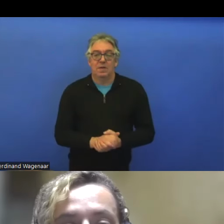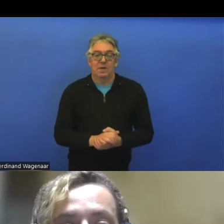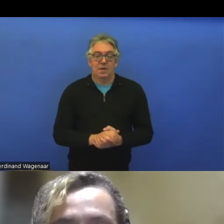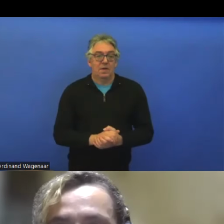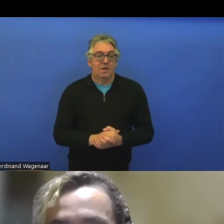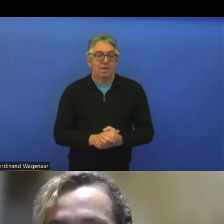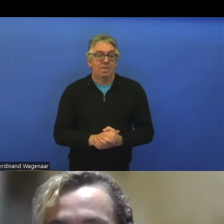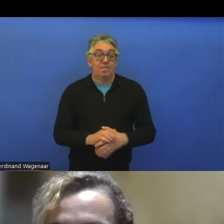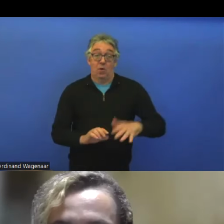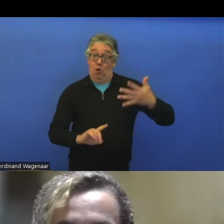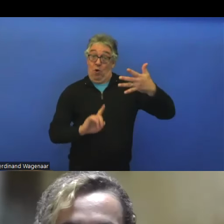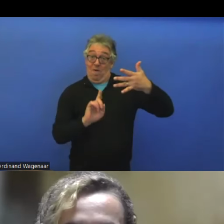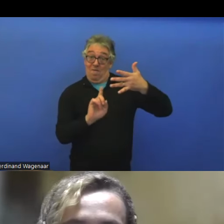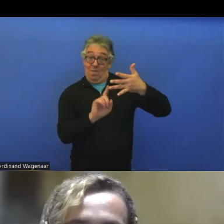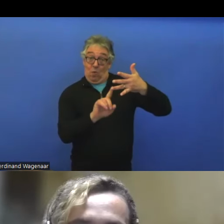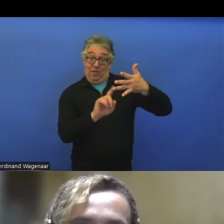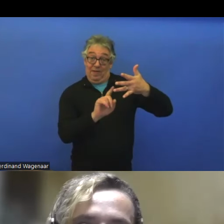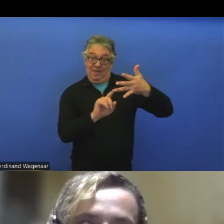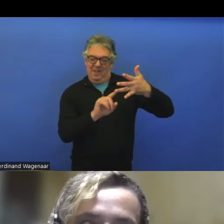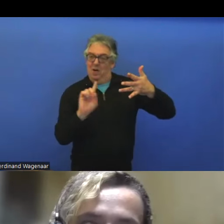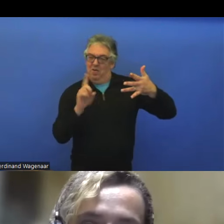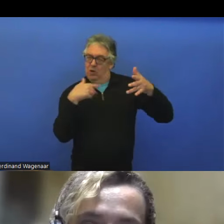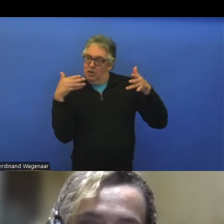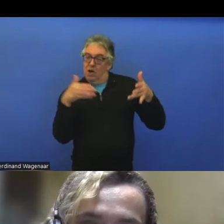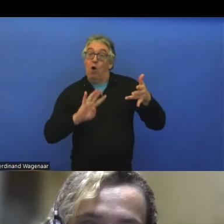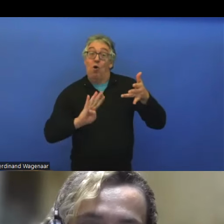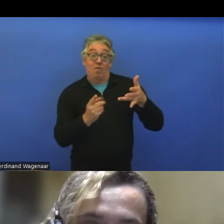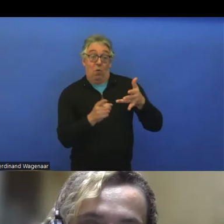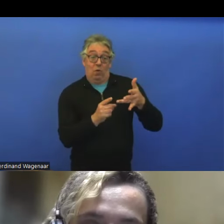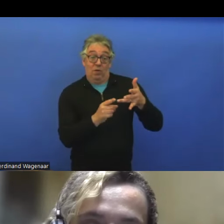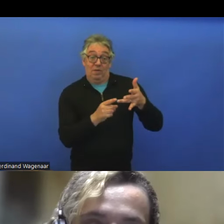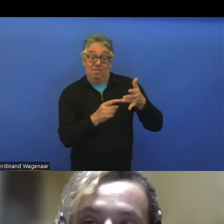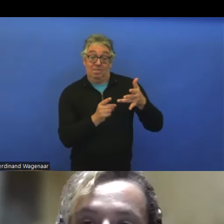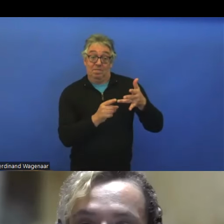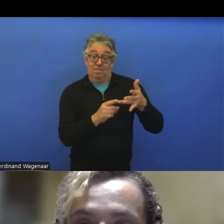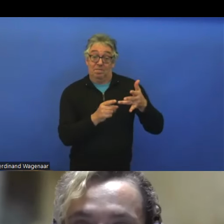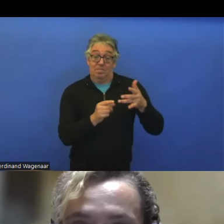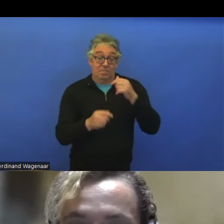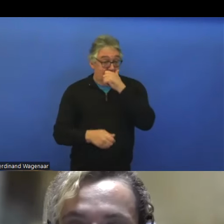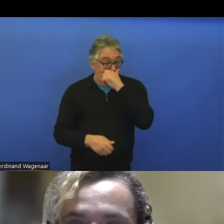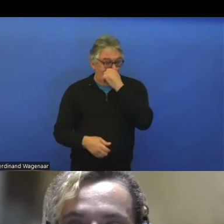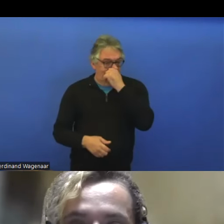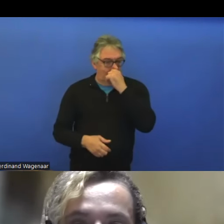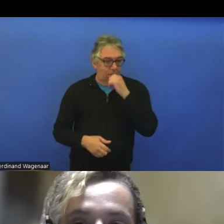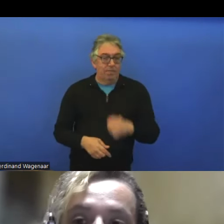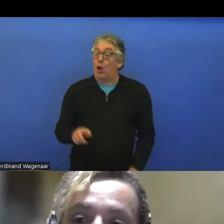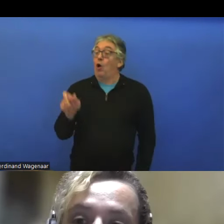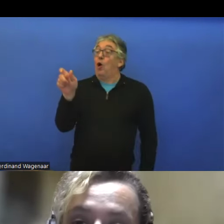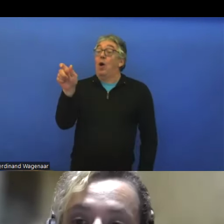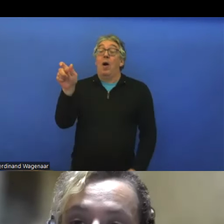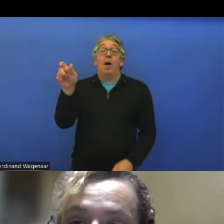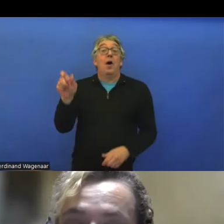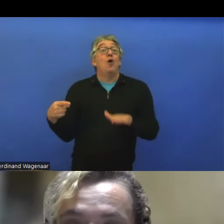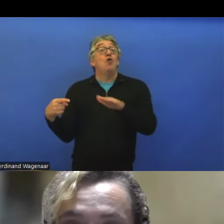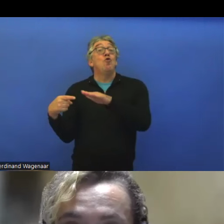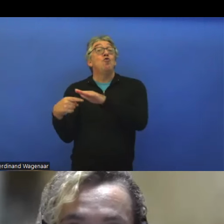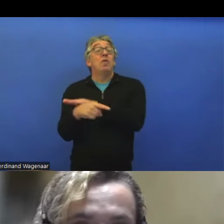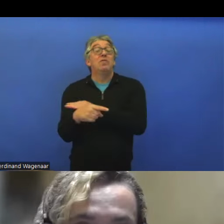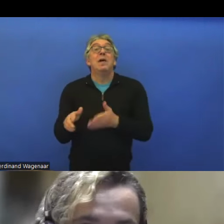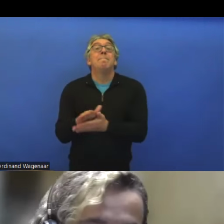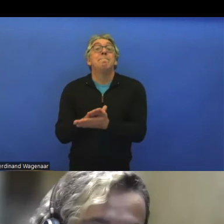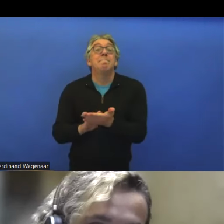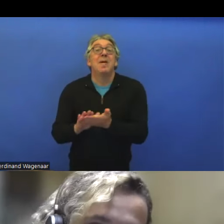The fourth one, I'm going to start with the fourth one, which is actually the starting point. In order for someone to be a